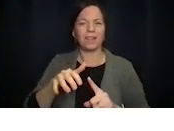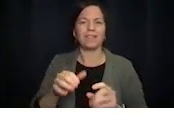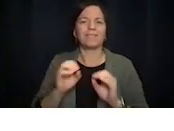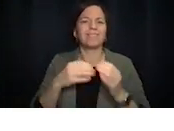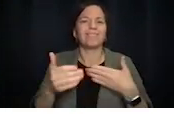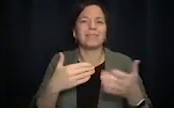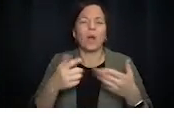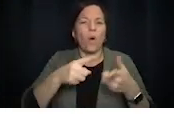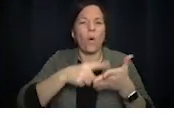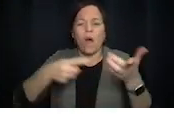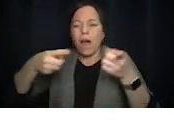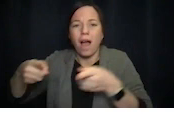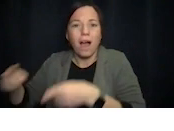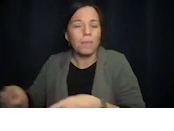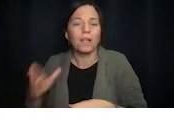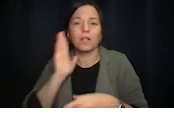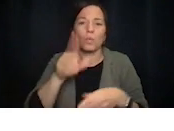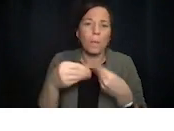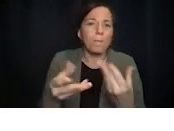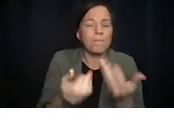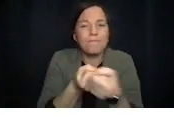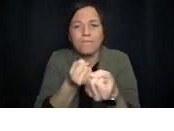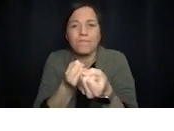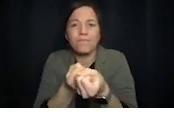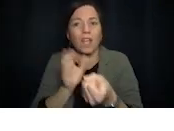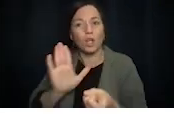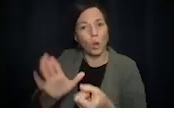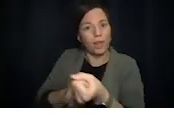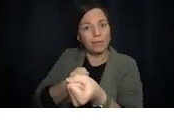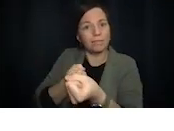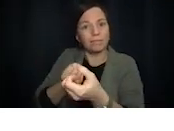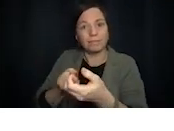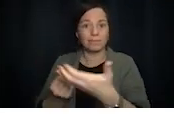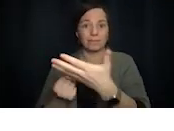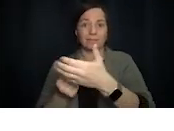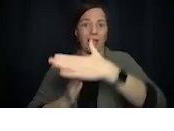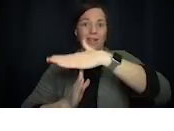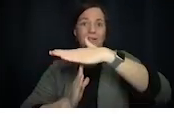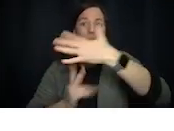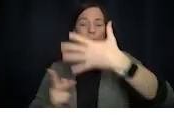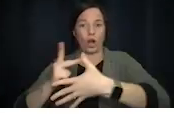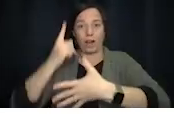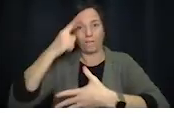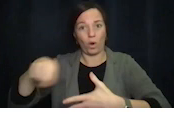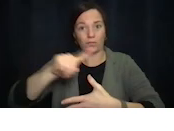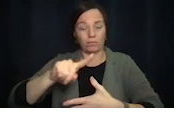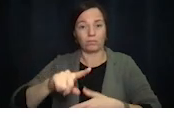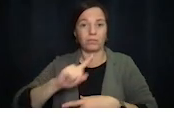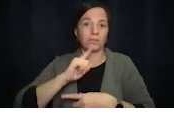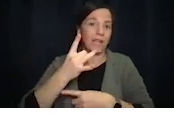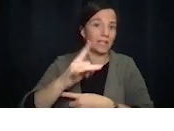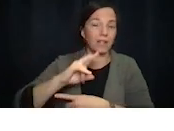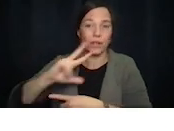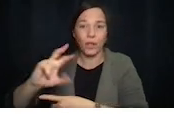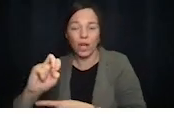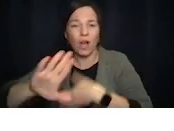can be emotionally safe, top priority for 18 to 30 year olds right now? How do we make sure that all of our policies, our